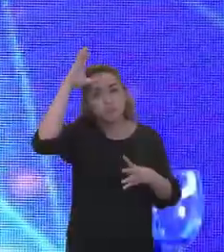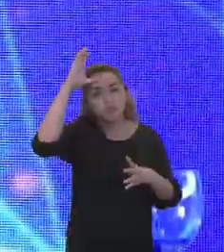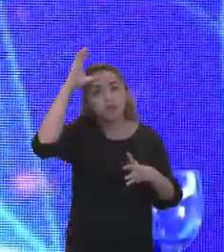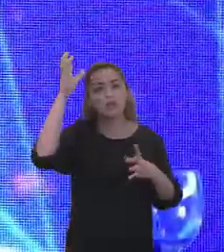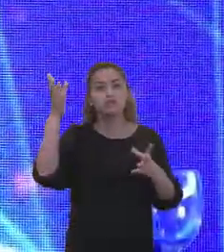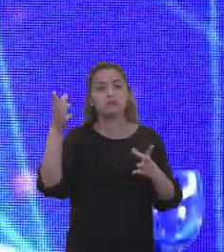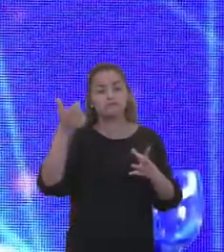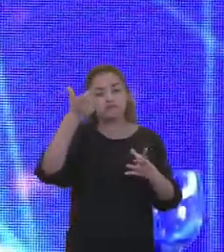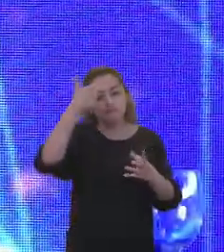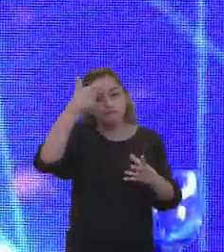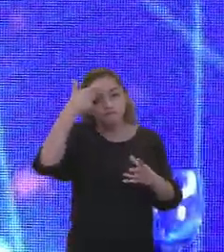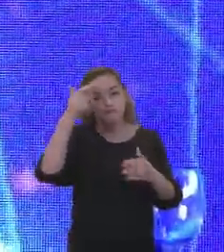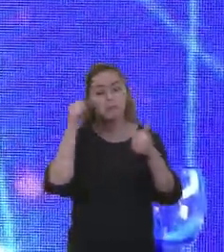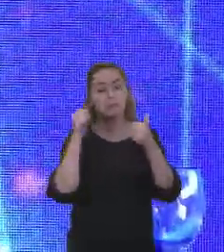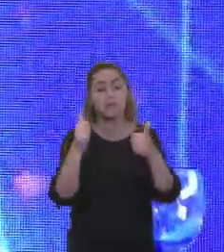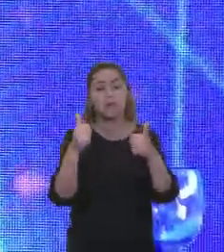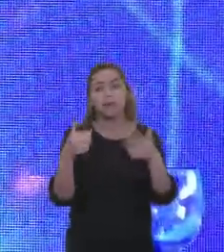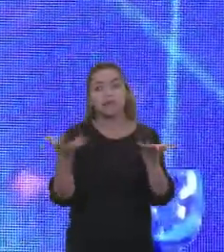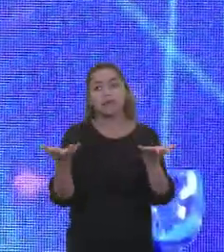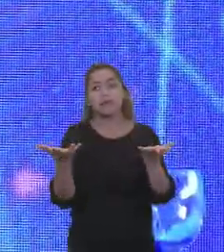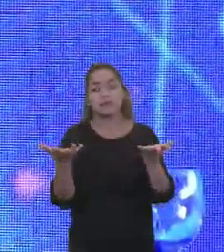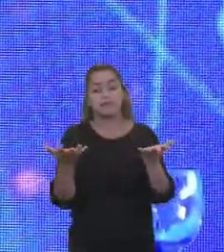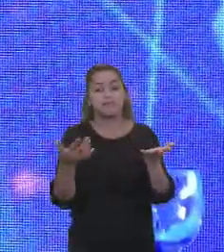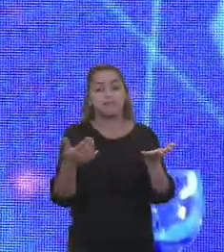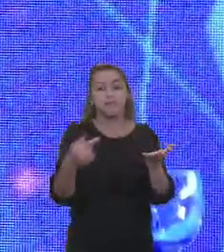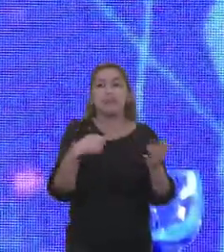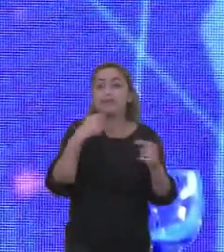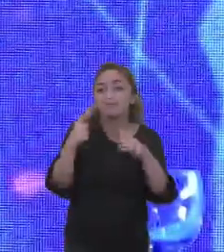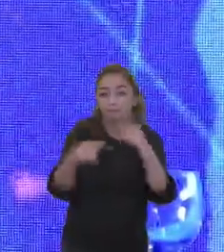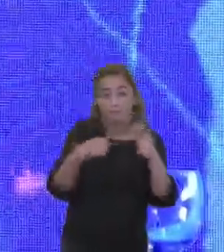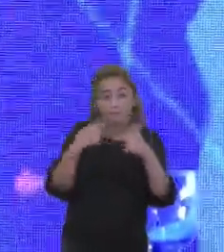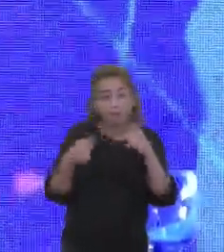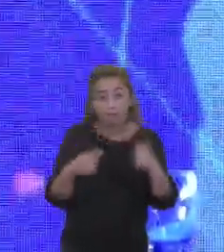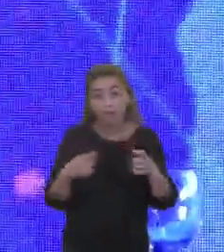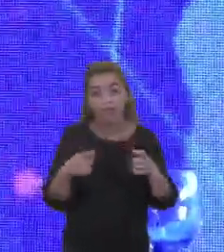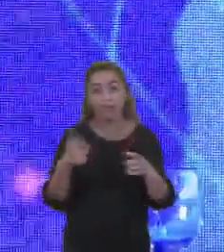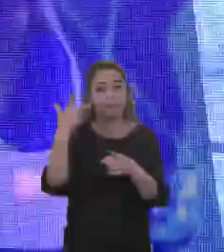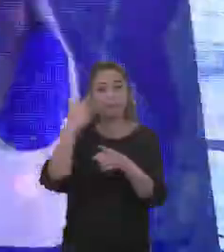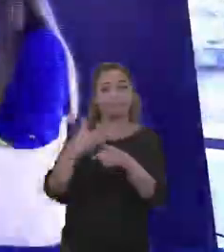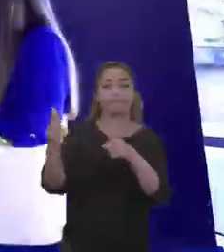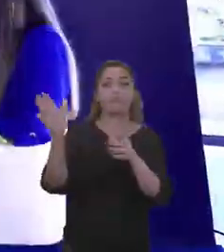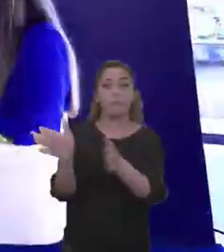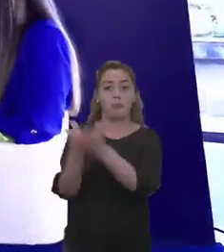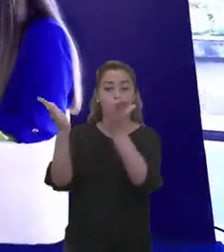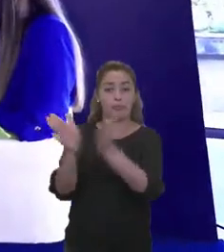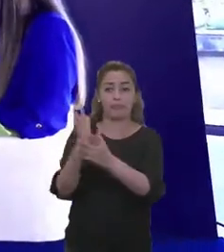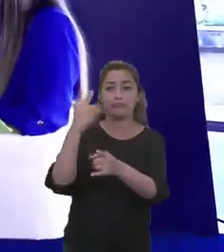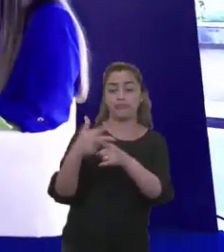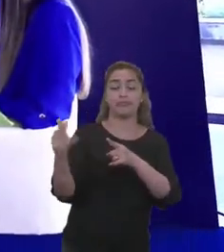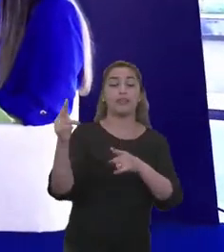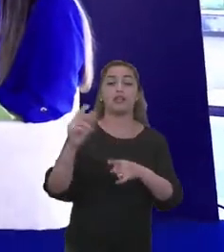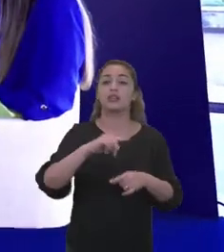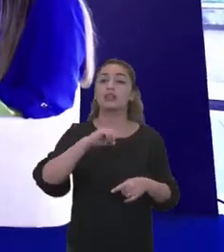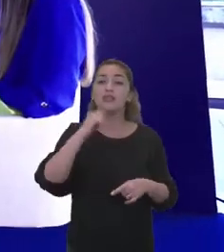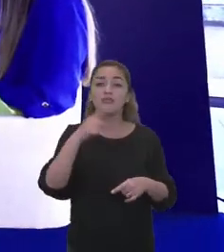time, quality knowledge time. We know that you will not overcome poverty without